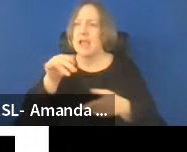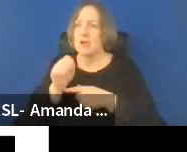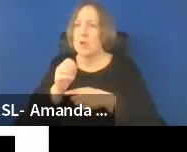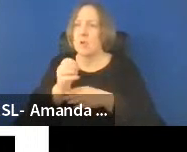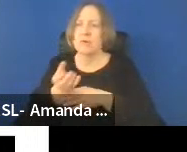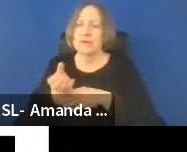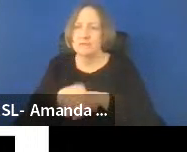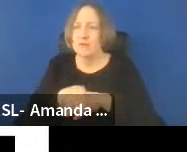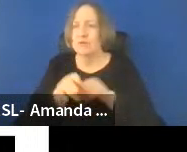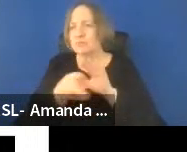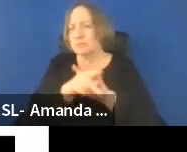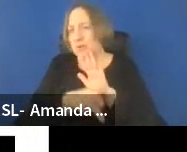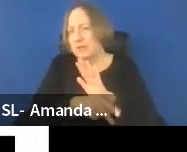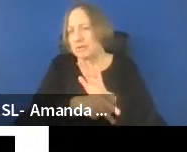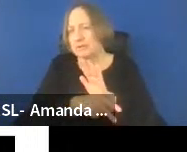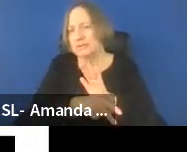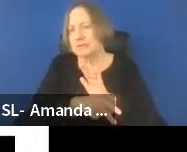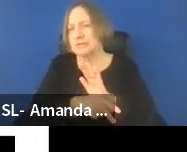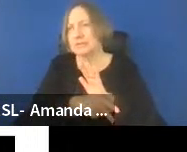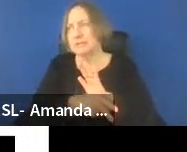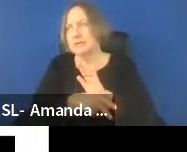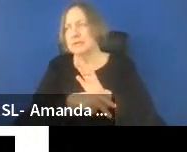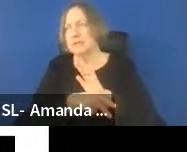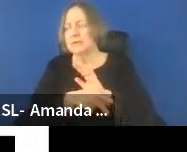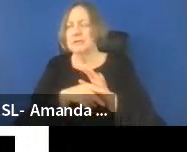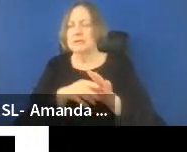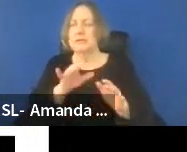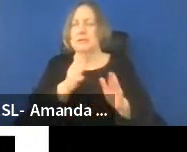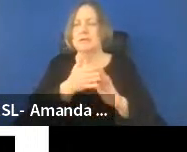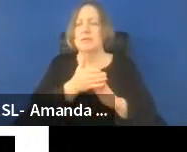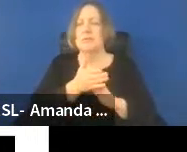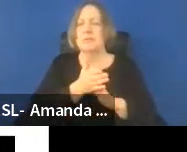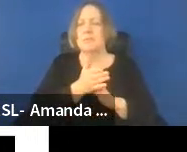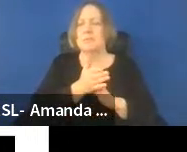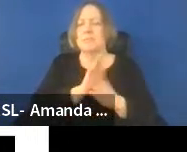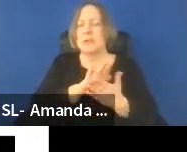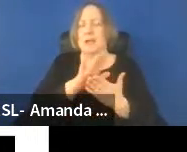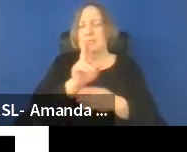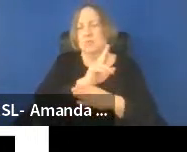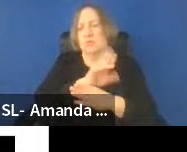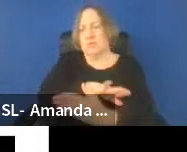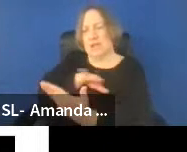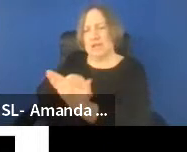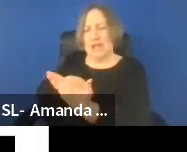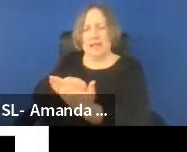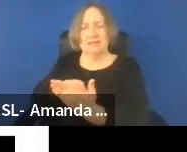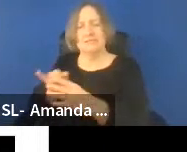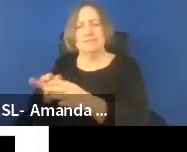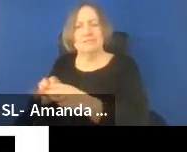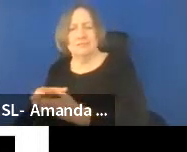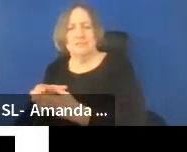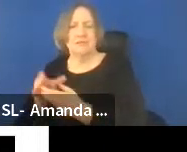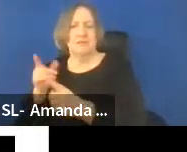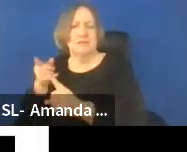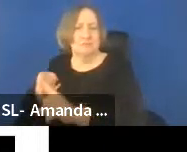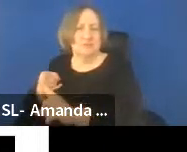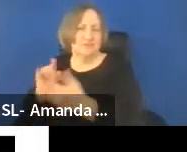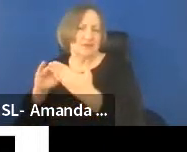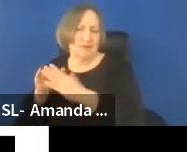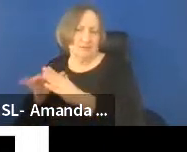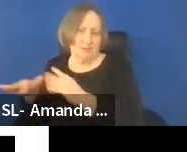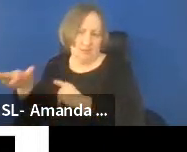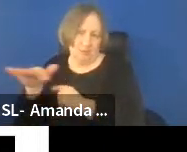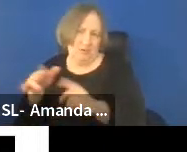enforcement policy, it's kind of being weaponized or used against certain communities,